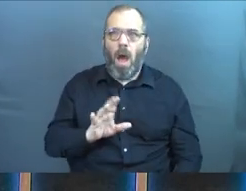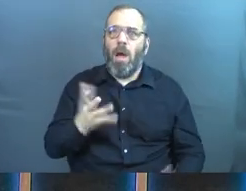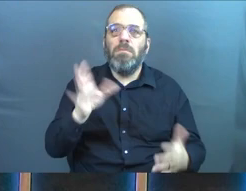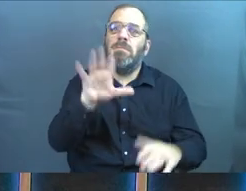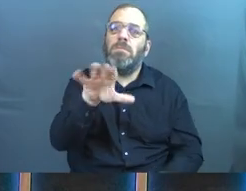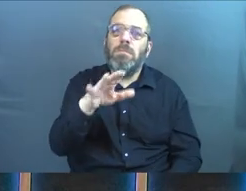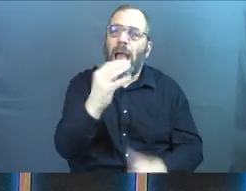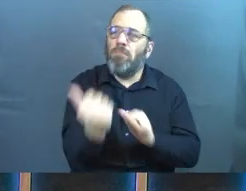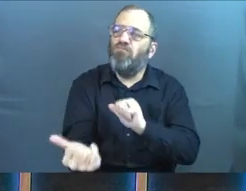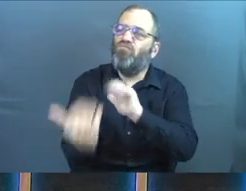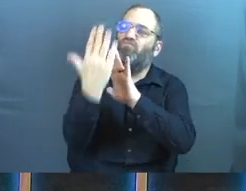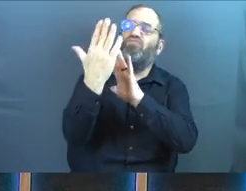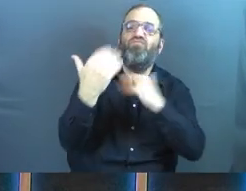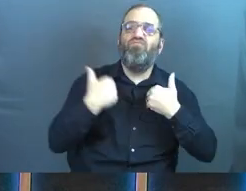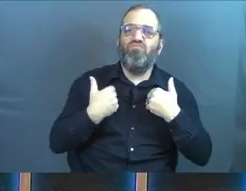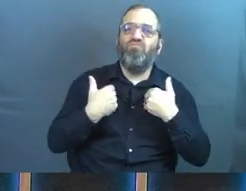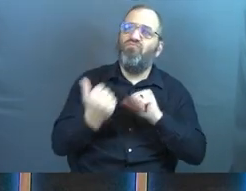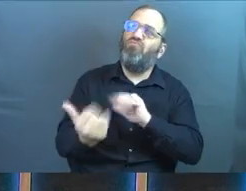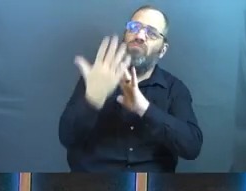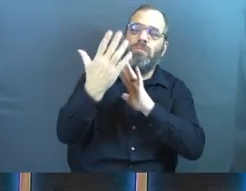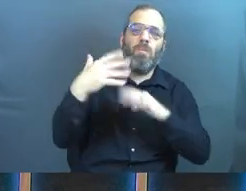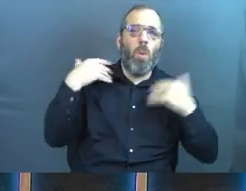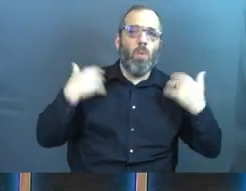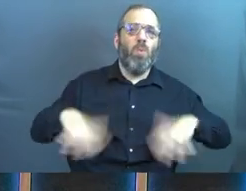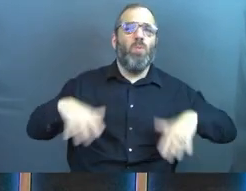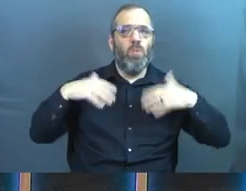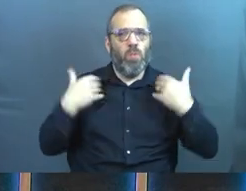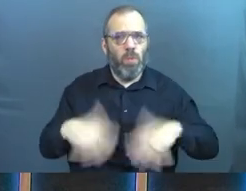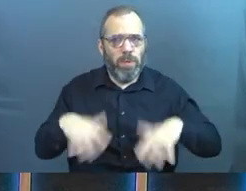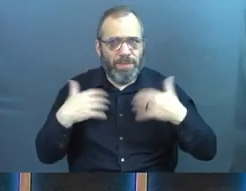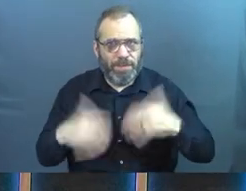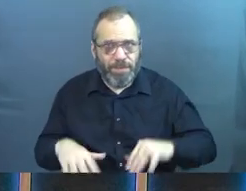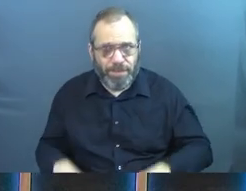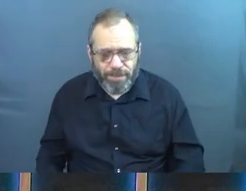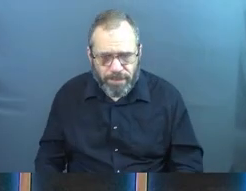You can be in my presence now. It's an amazing thing.